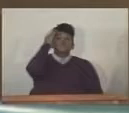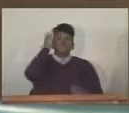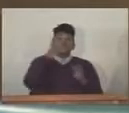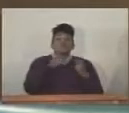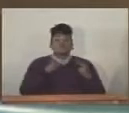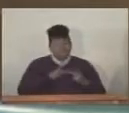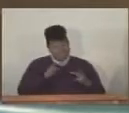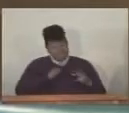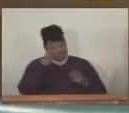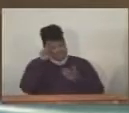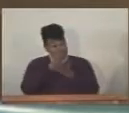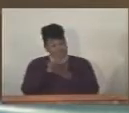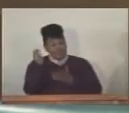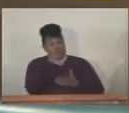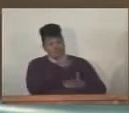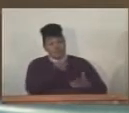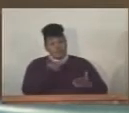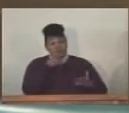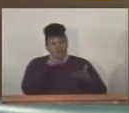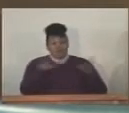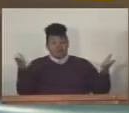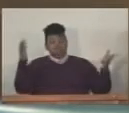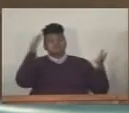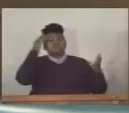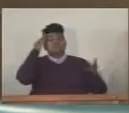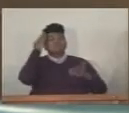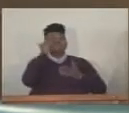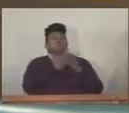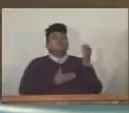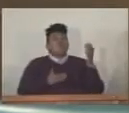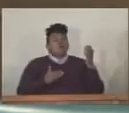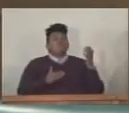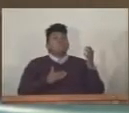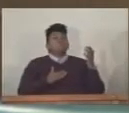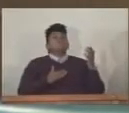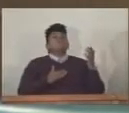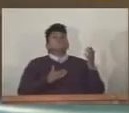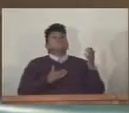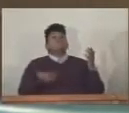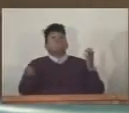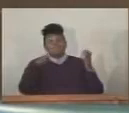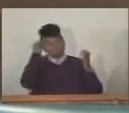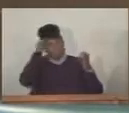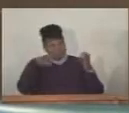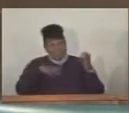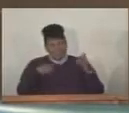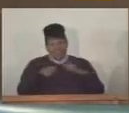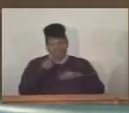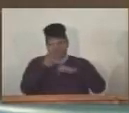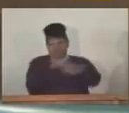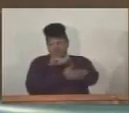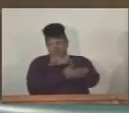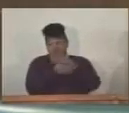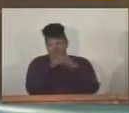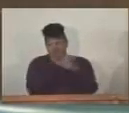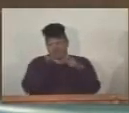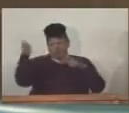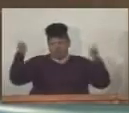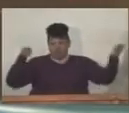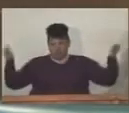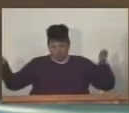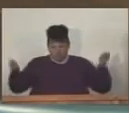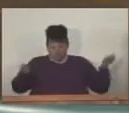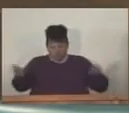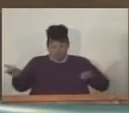I believe that every member of the House knows that some of the men are pulled from rural areas in order to provide the